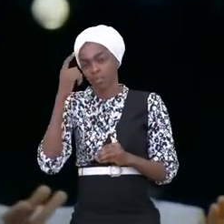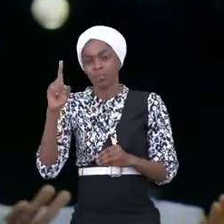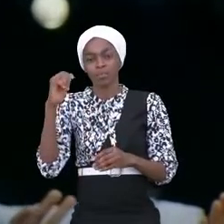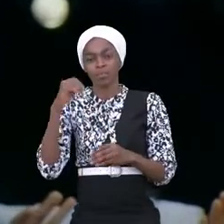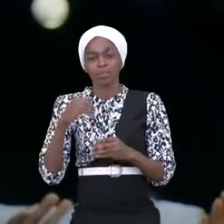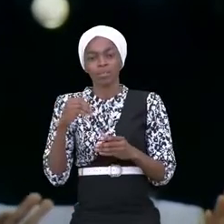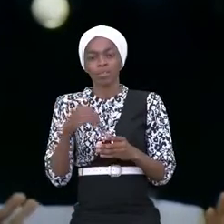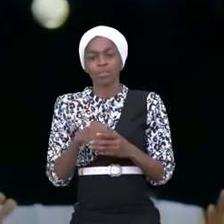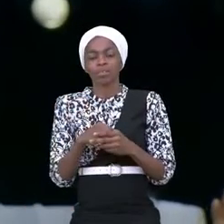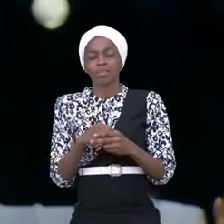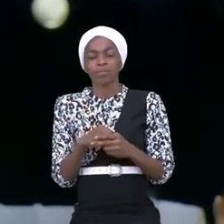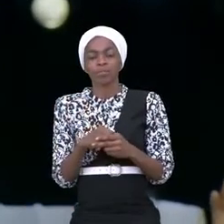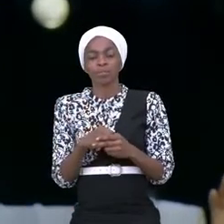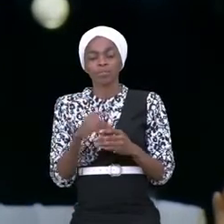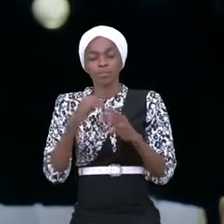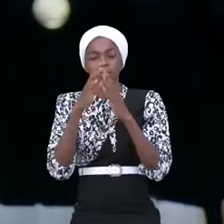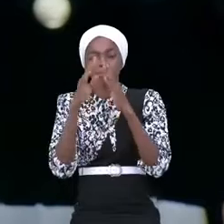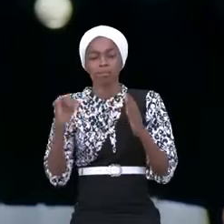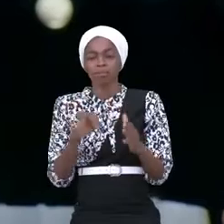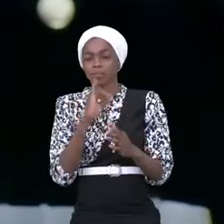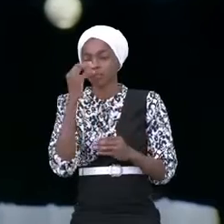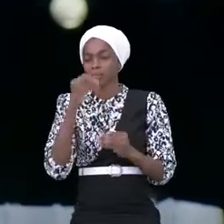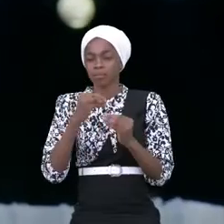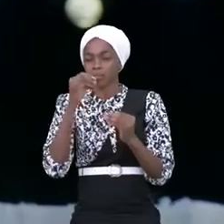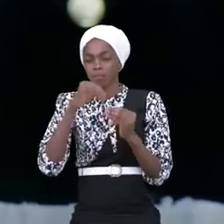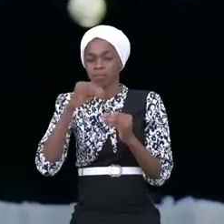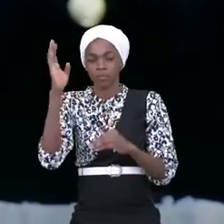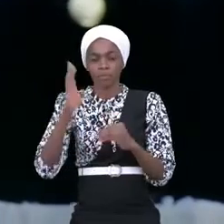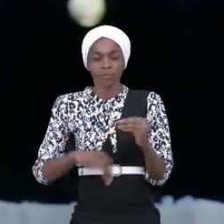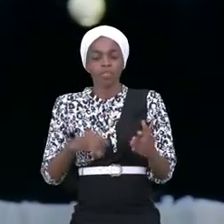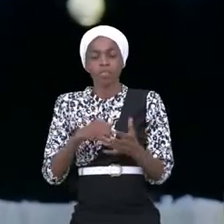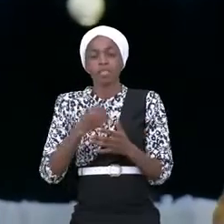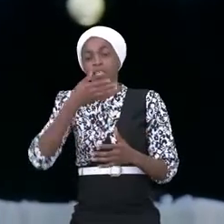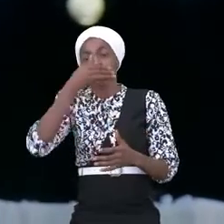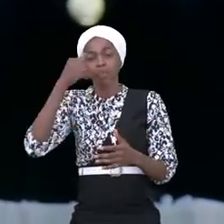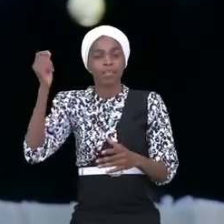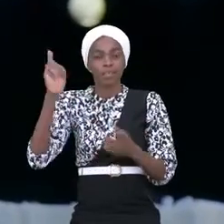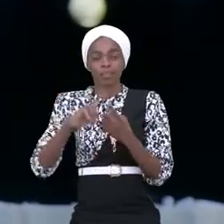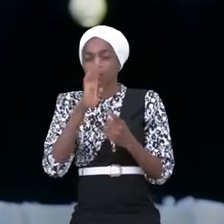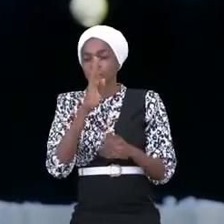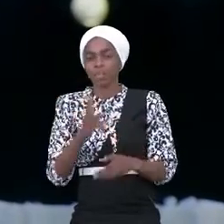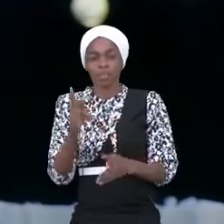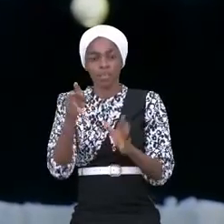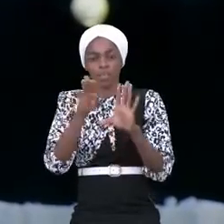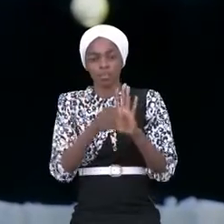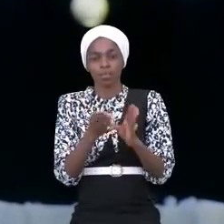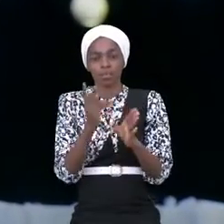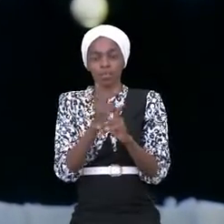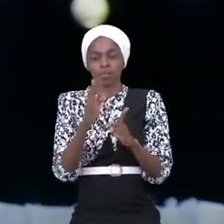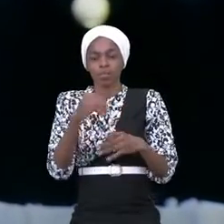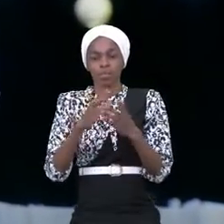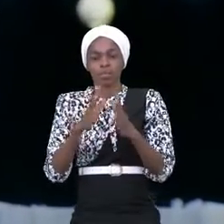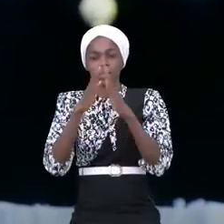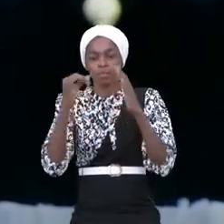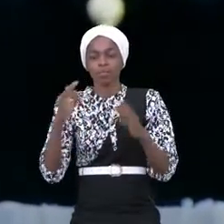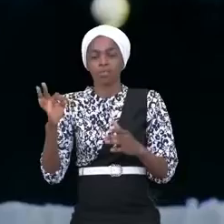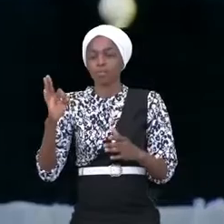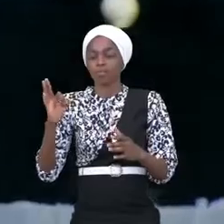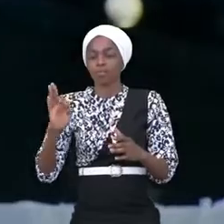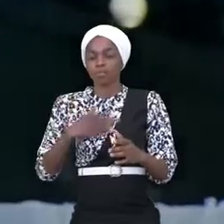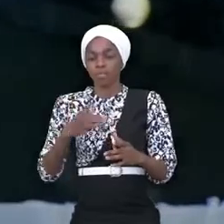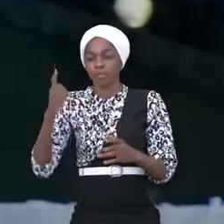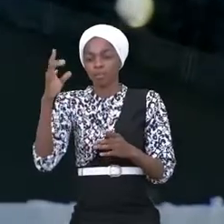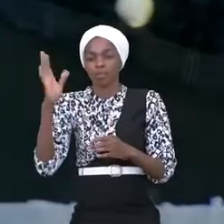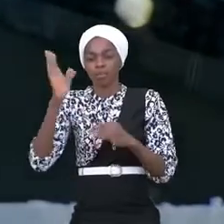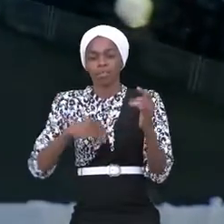than 1,000 elsewhere. It's better to be a doorkeeper in the house of my God than to stand with sinners and